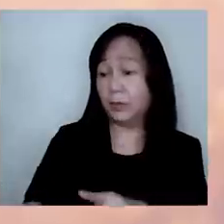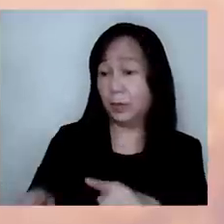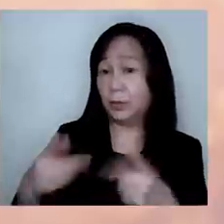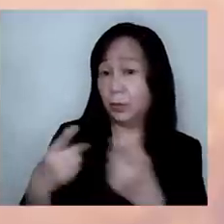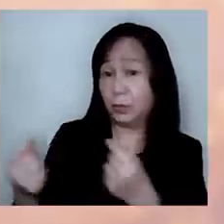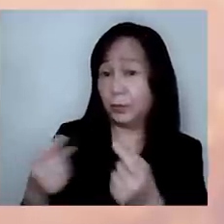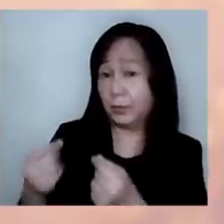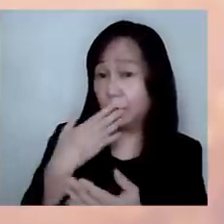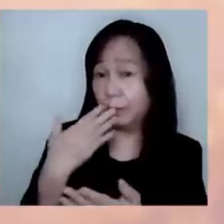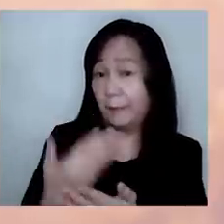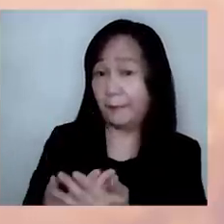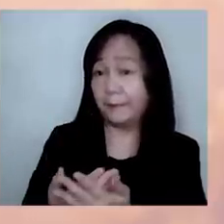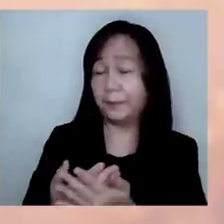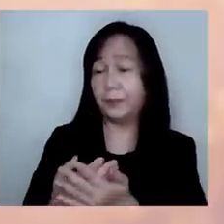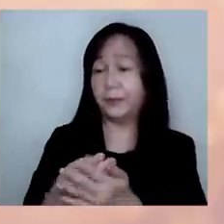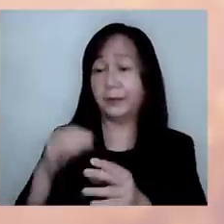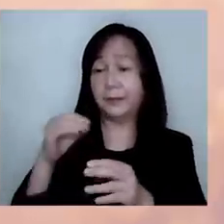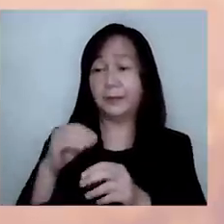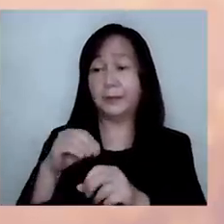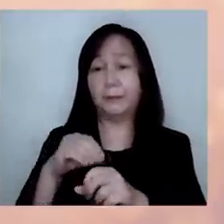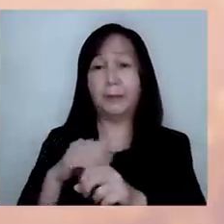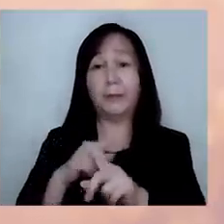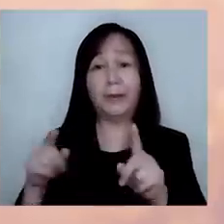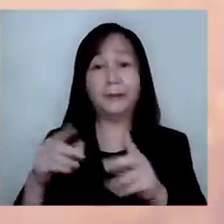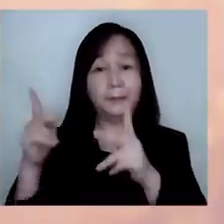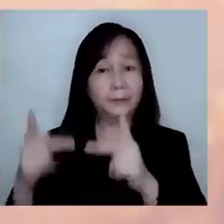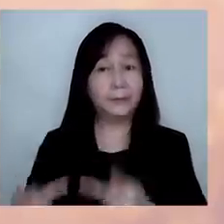the presence of God in him then